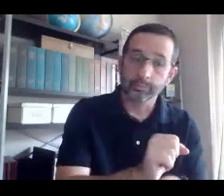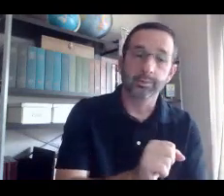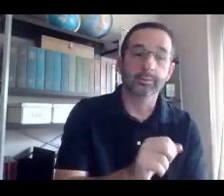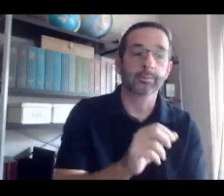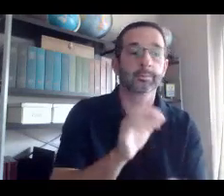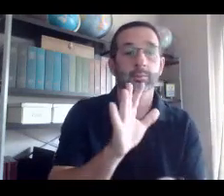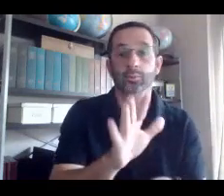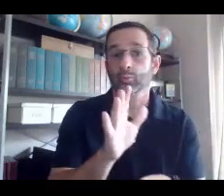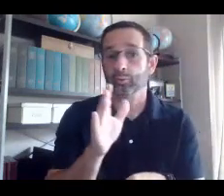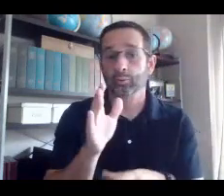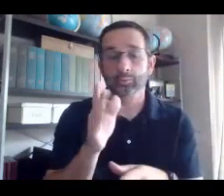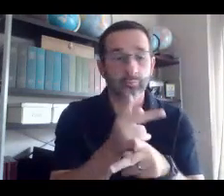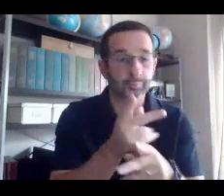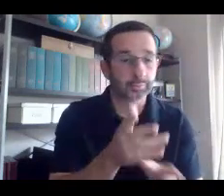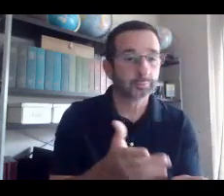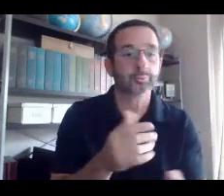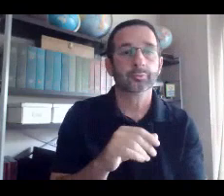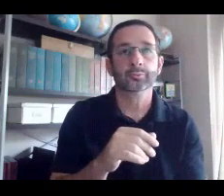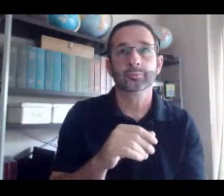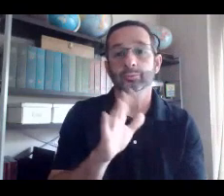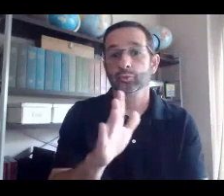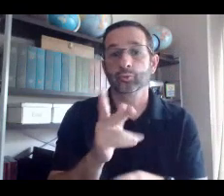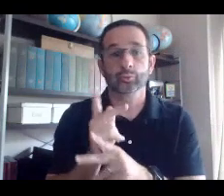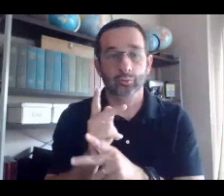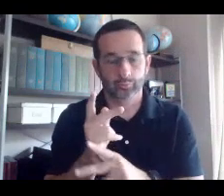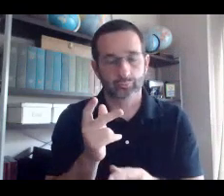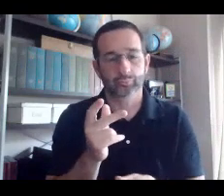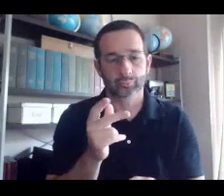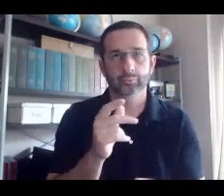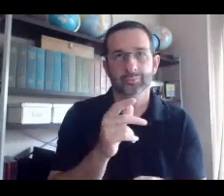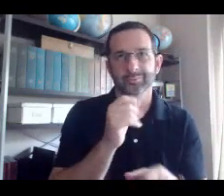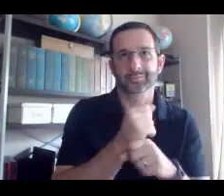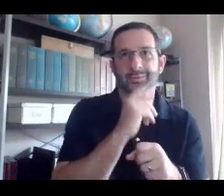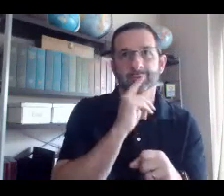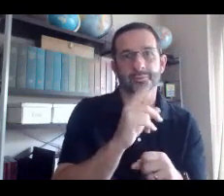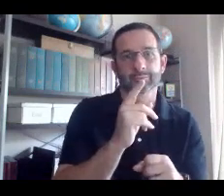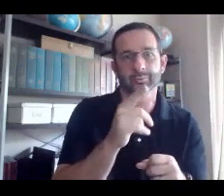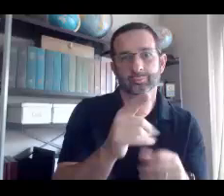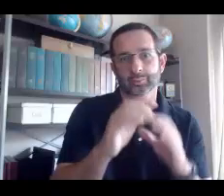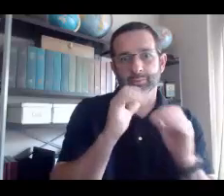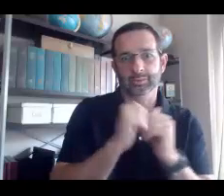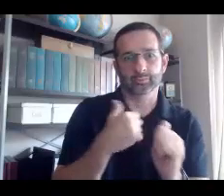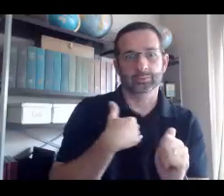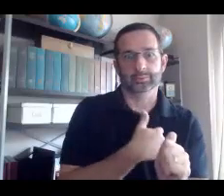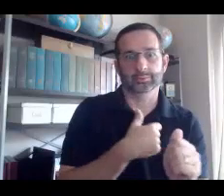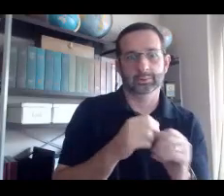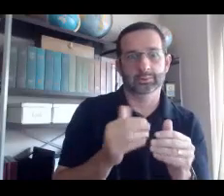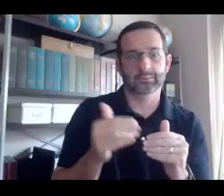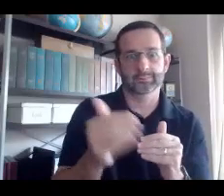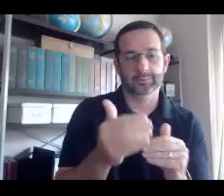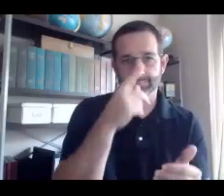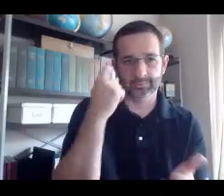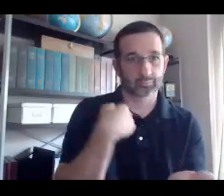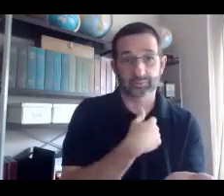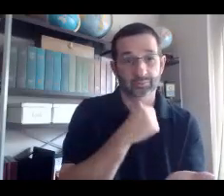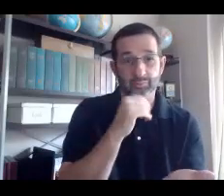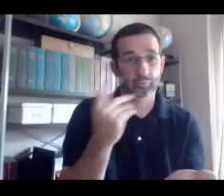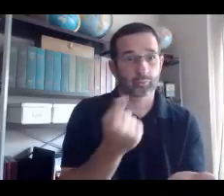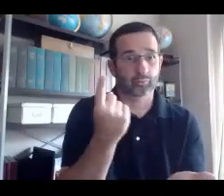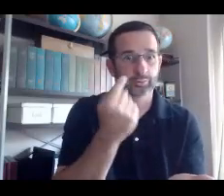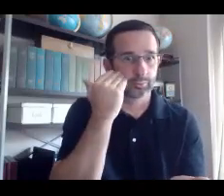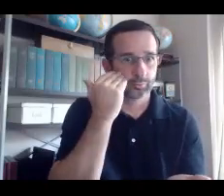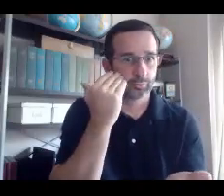changes relating to your employment, your research, your supervisor, or even your loan or lender, make sure that you